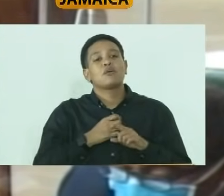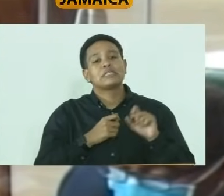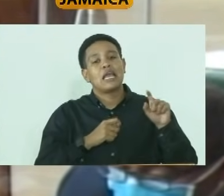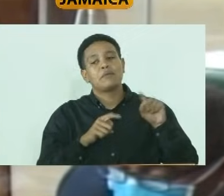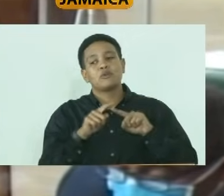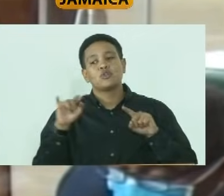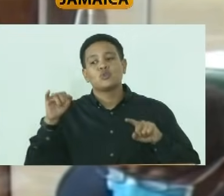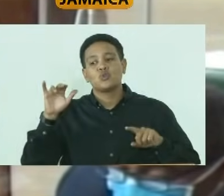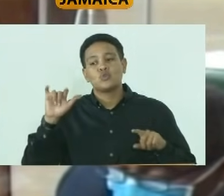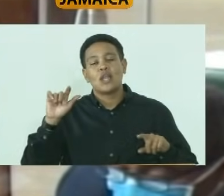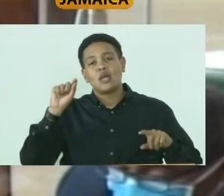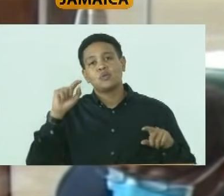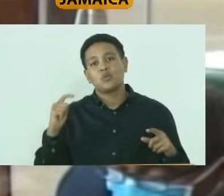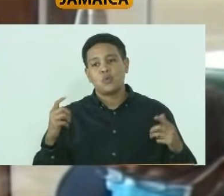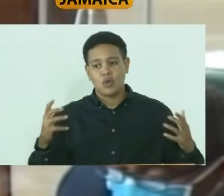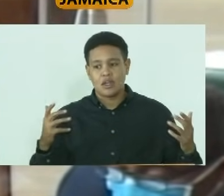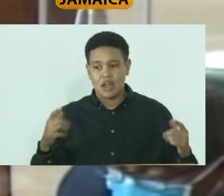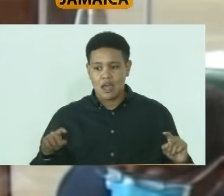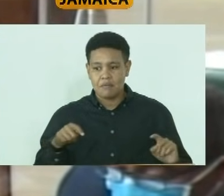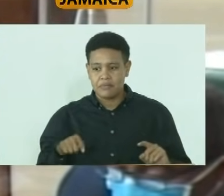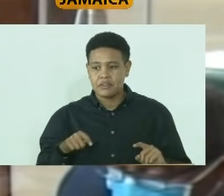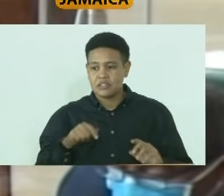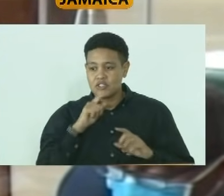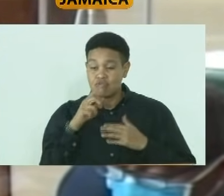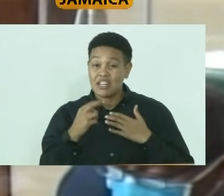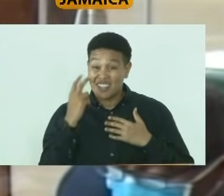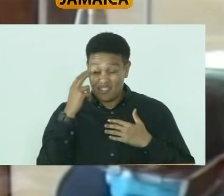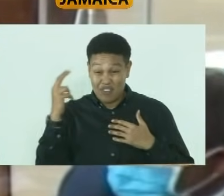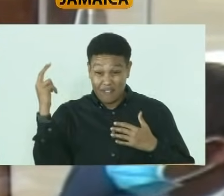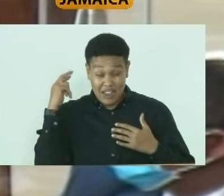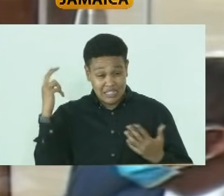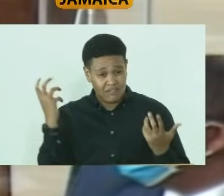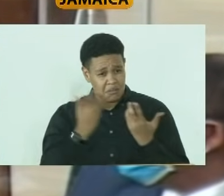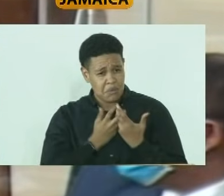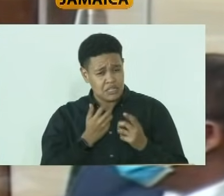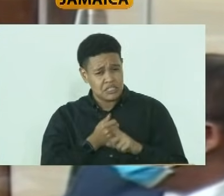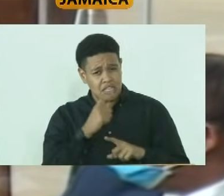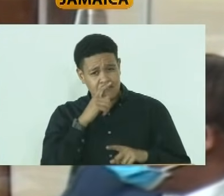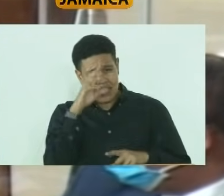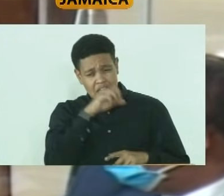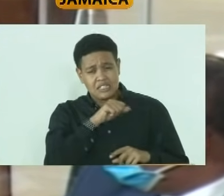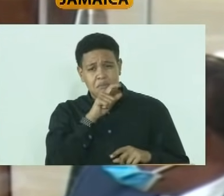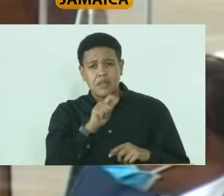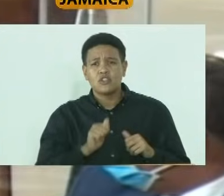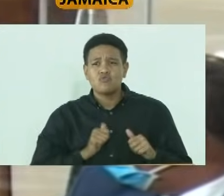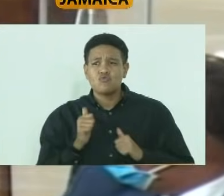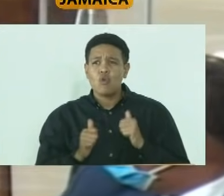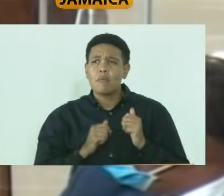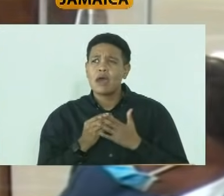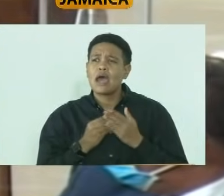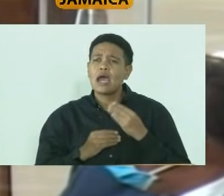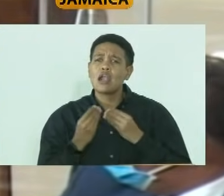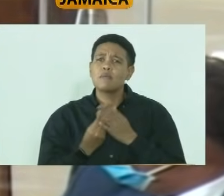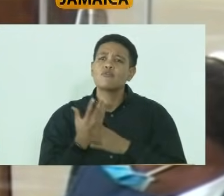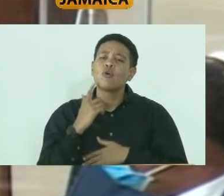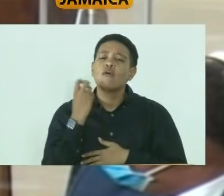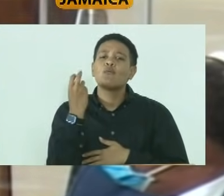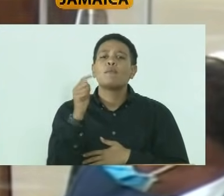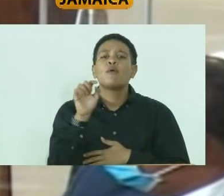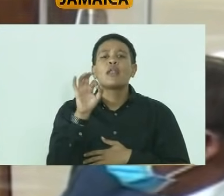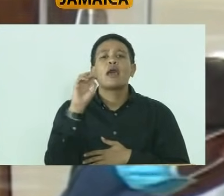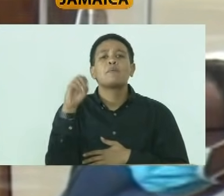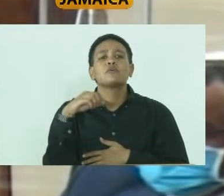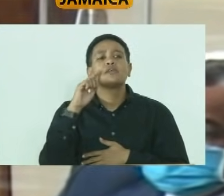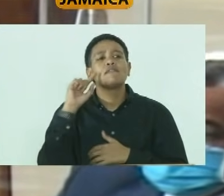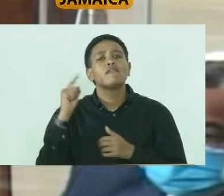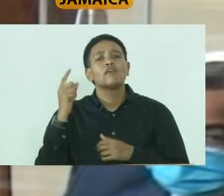of 2021. This is reflective of the estimated robust economic growth of 12.9% for the